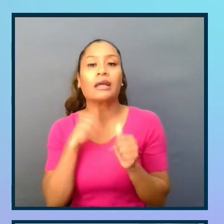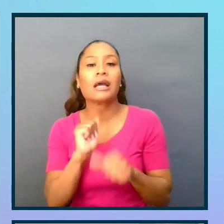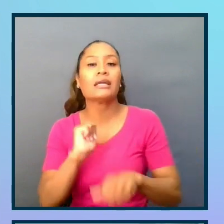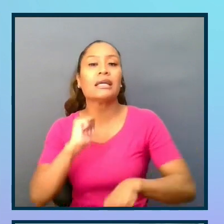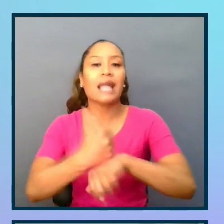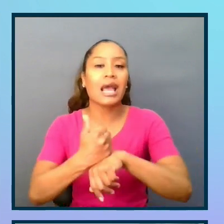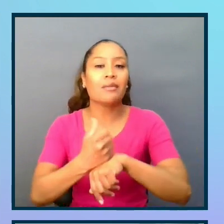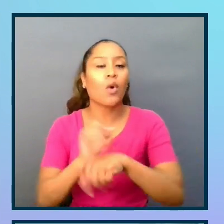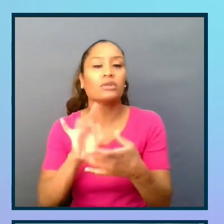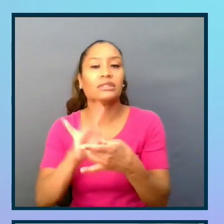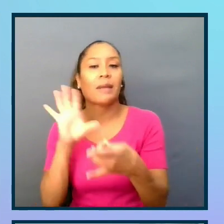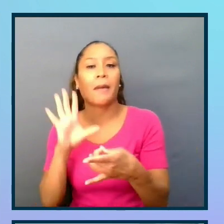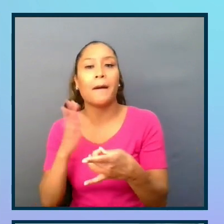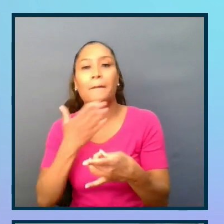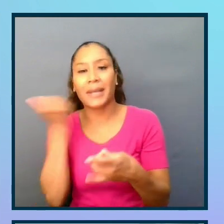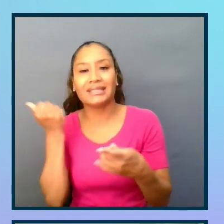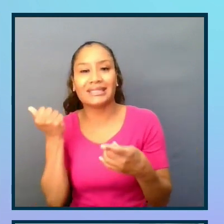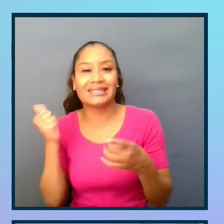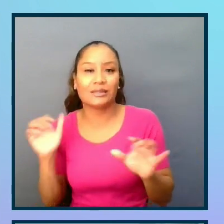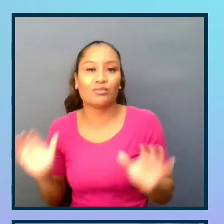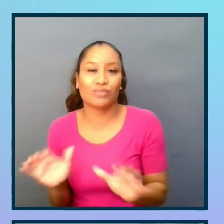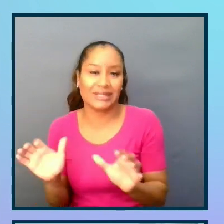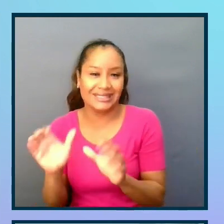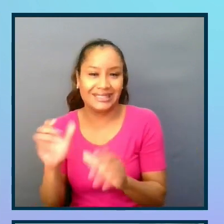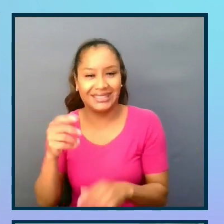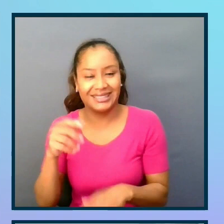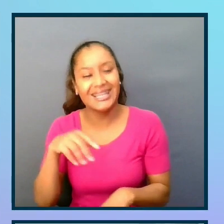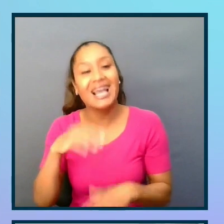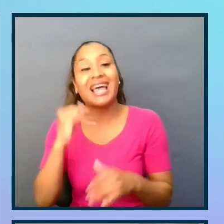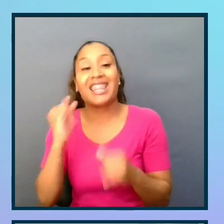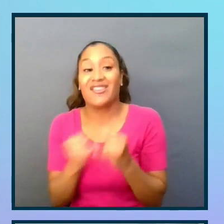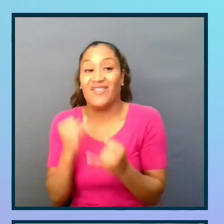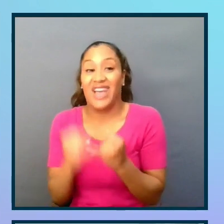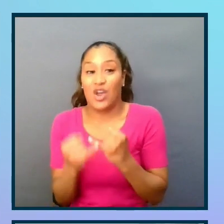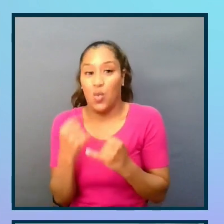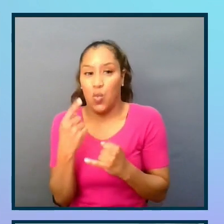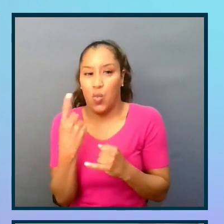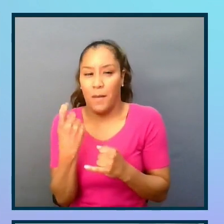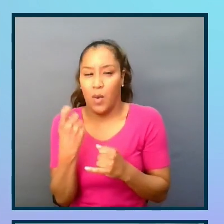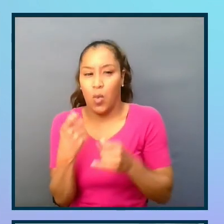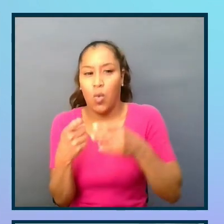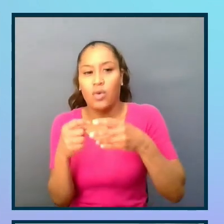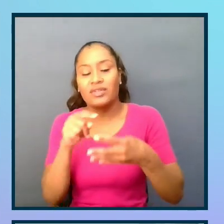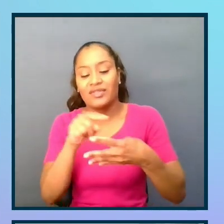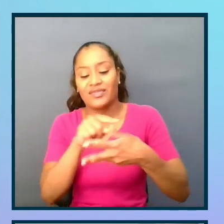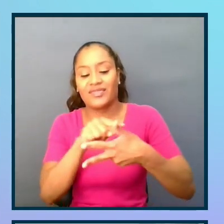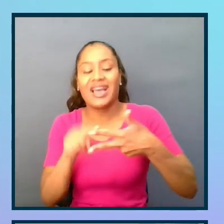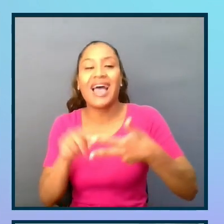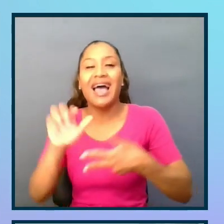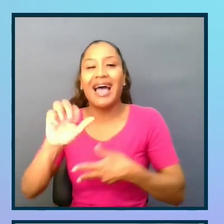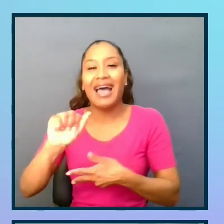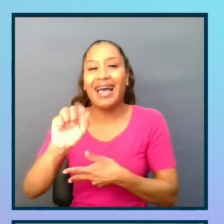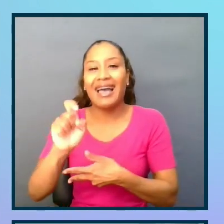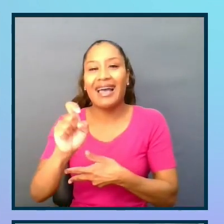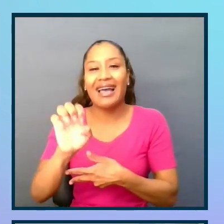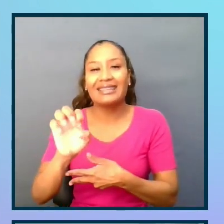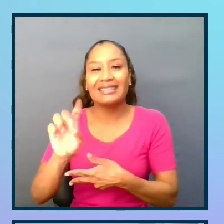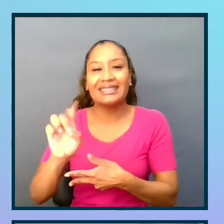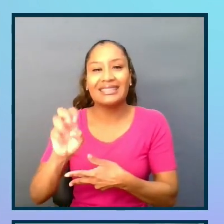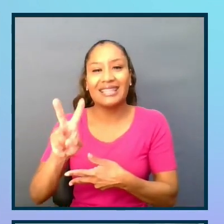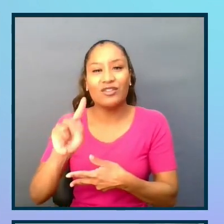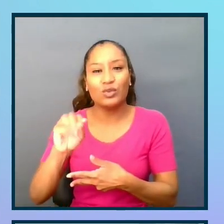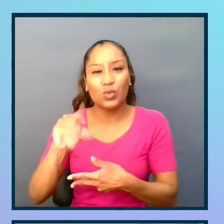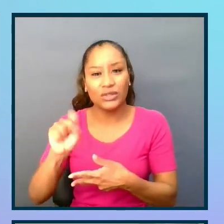best practices. And then finally, we've got one more set here that is the AxDev Tools theme, which is a set of